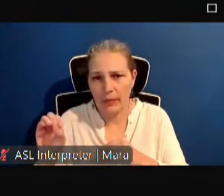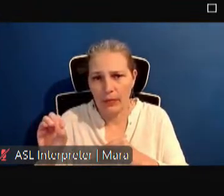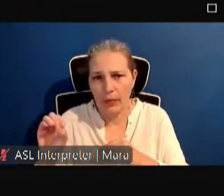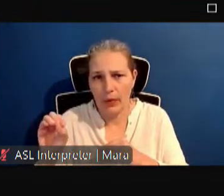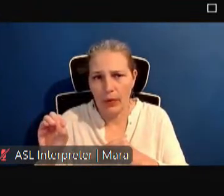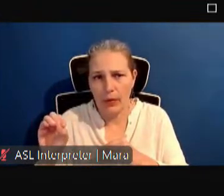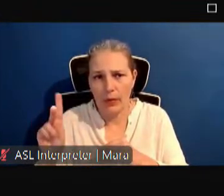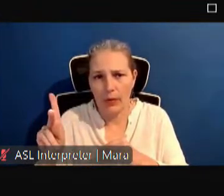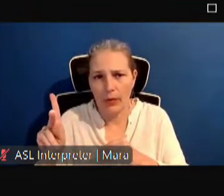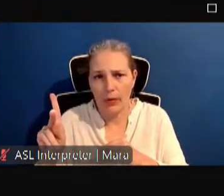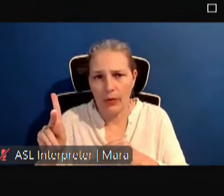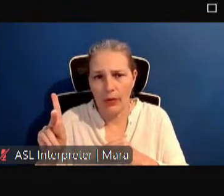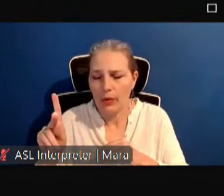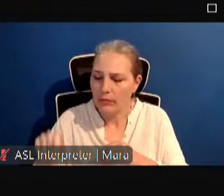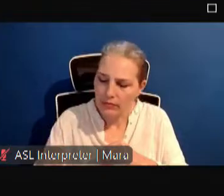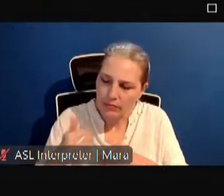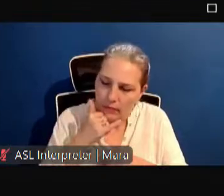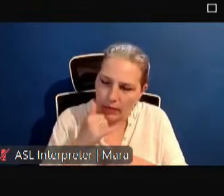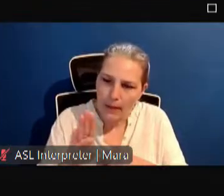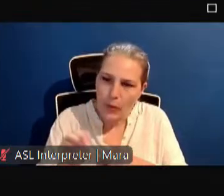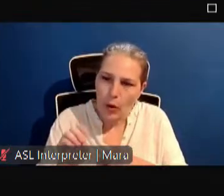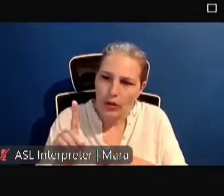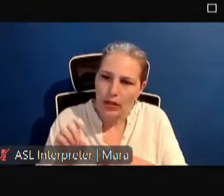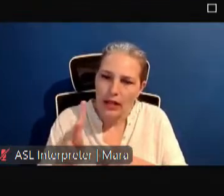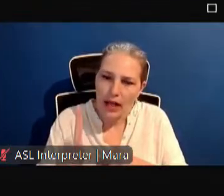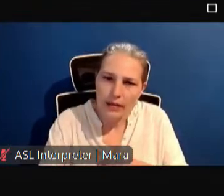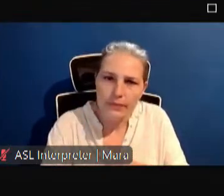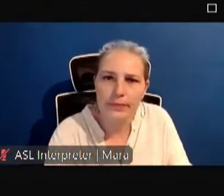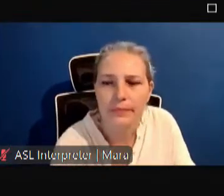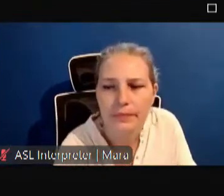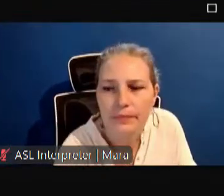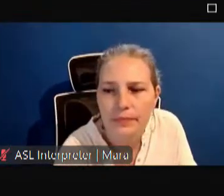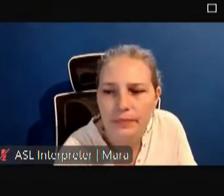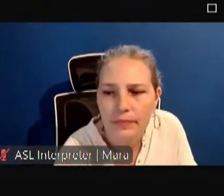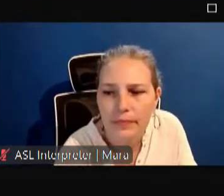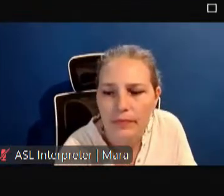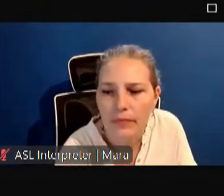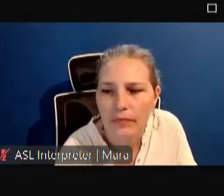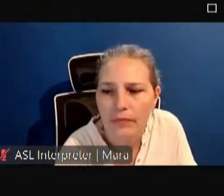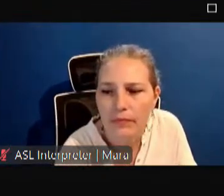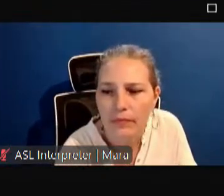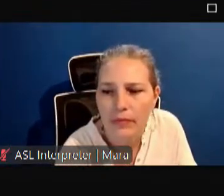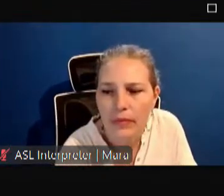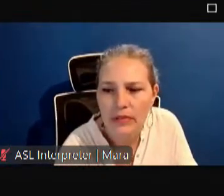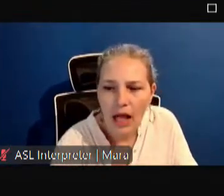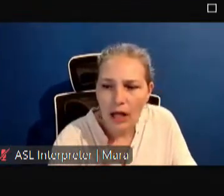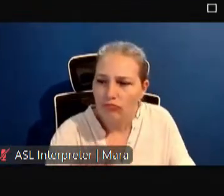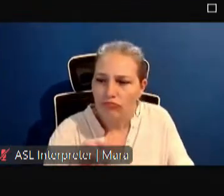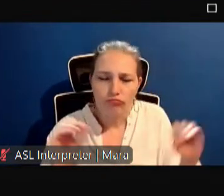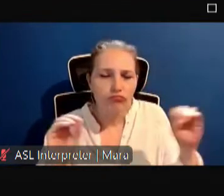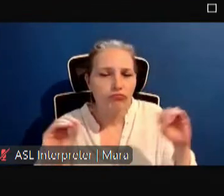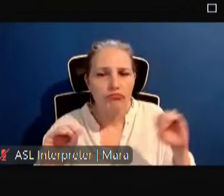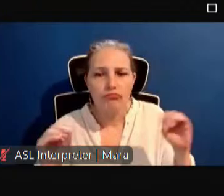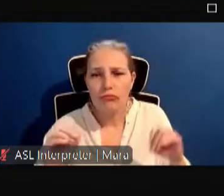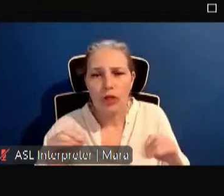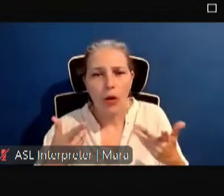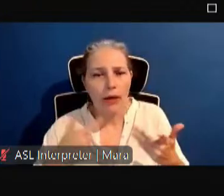No, I do not. I'm answering questions in the chat if anyone has any questions for Sharon and I. Thank